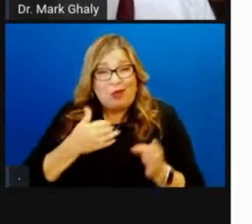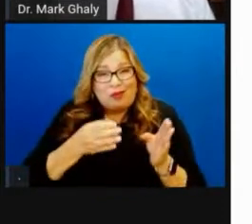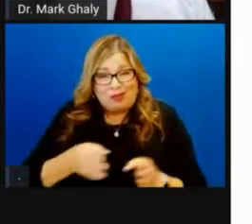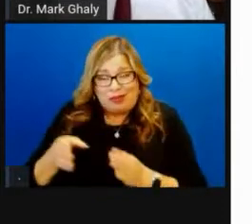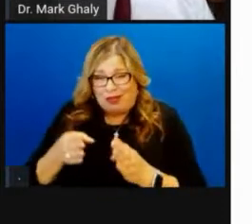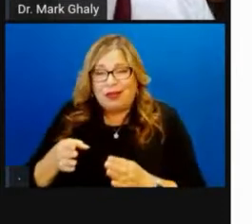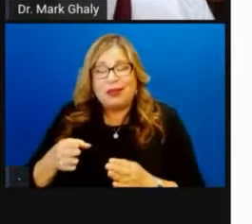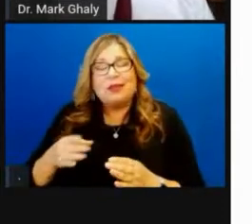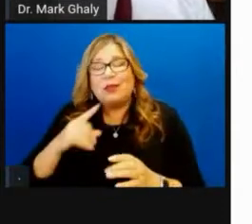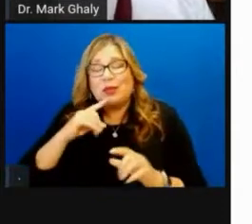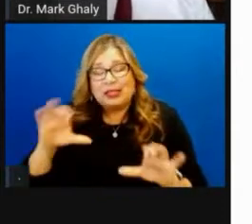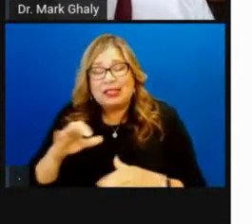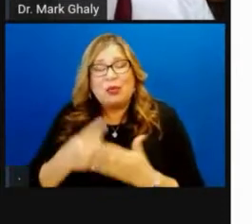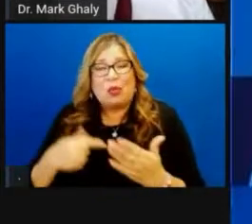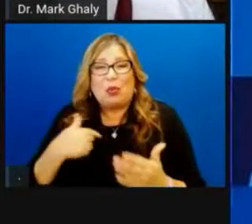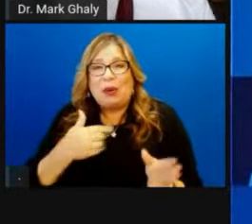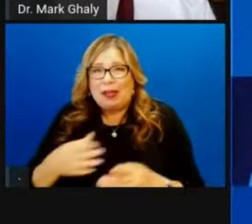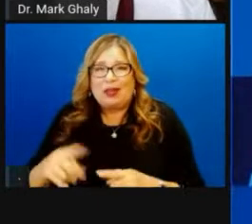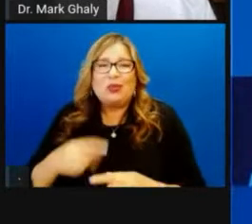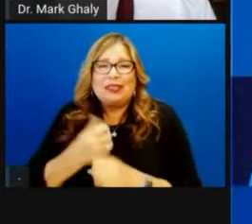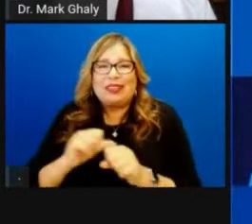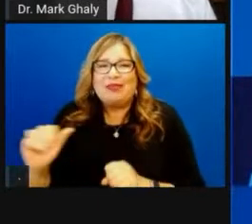lives. Next slide.